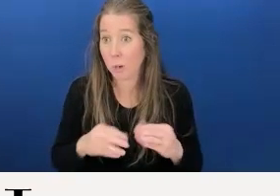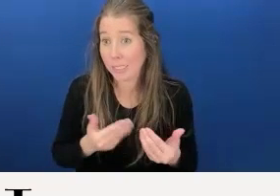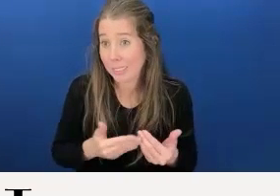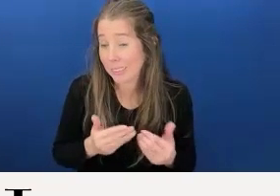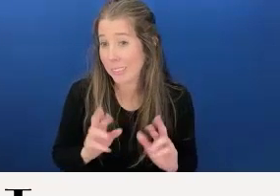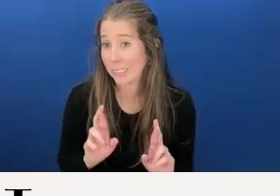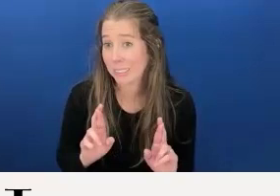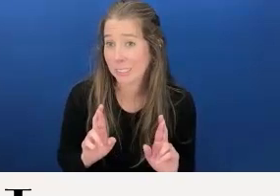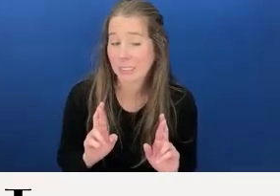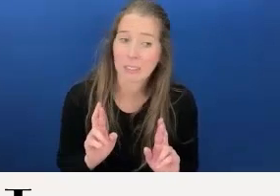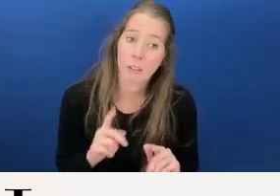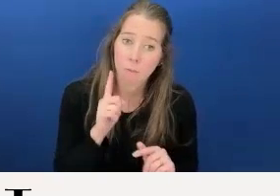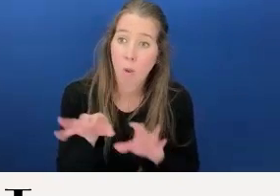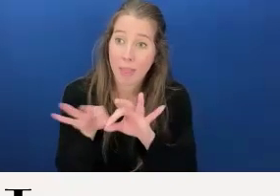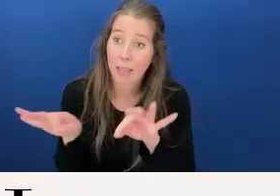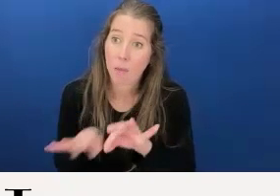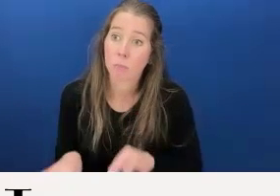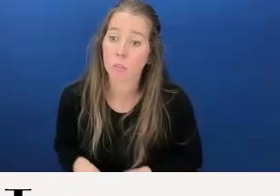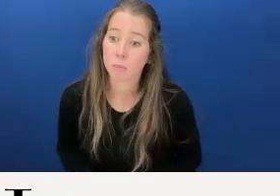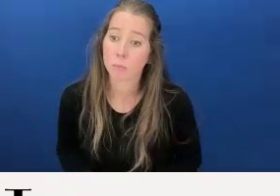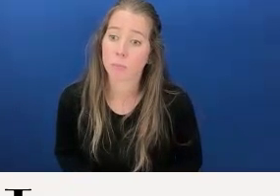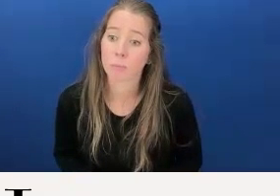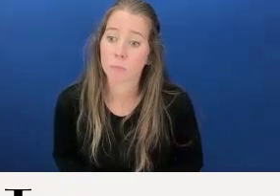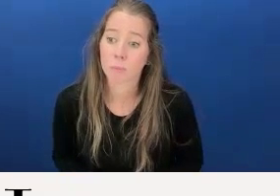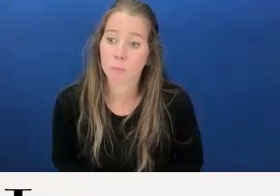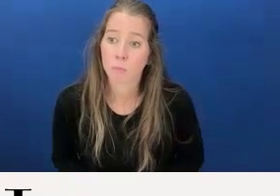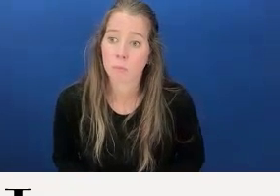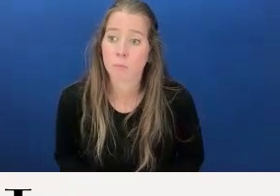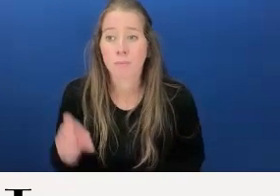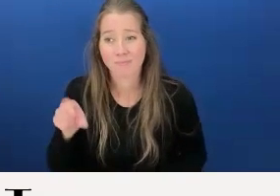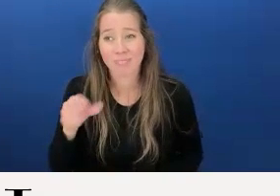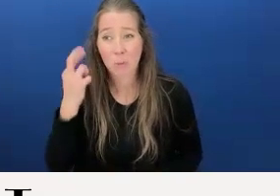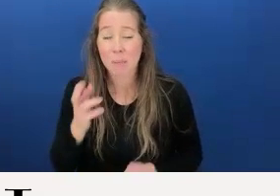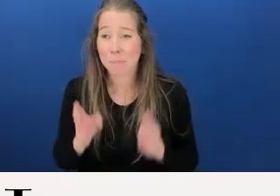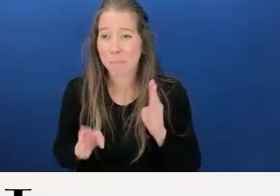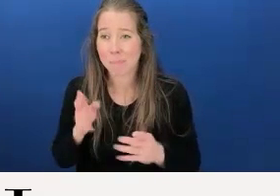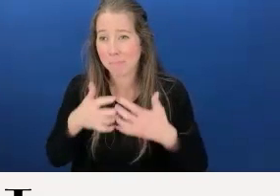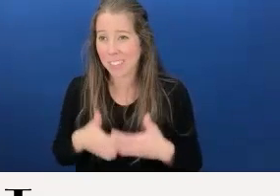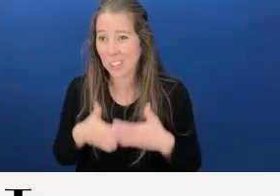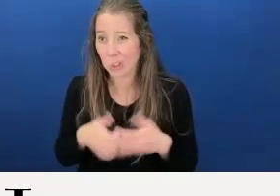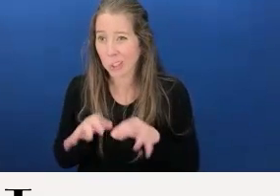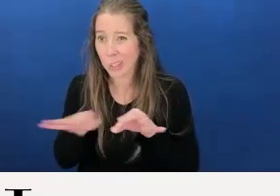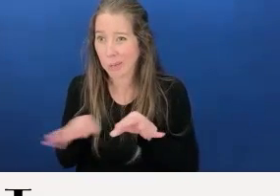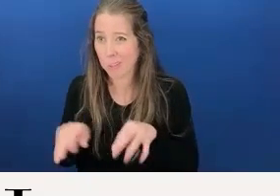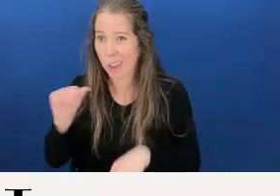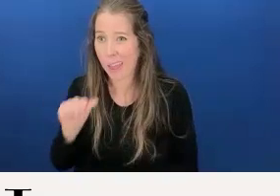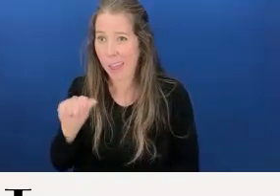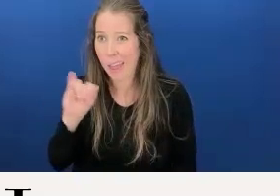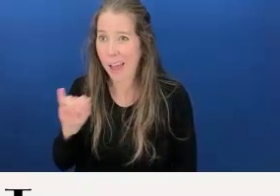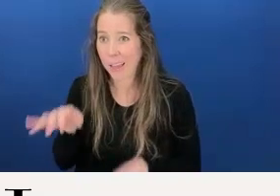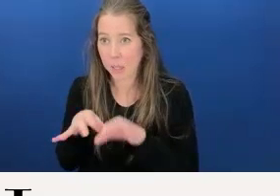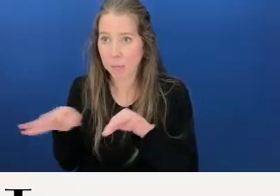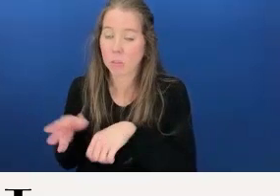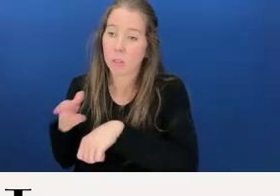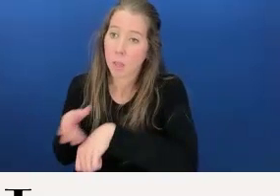for you to get the captions you need. Yeah, because machine captioning, auto captioning, AI captioning is getting better all